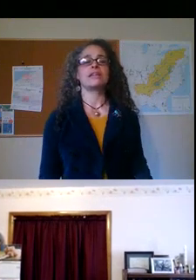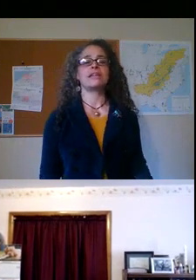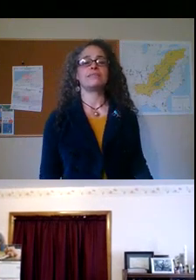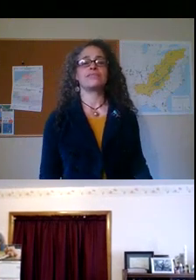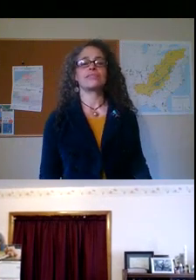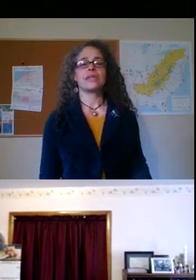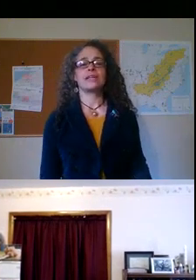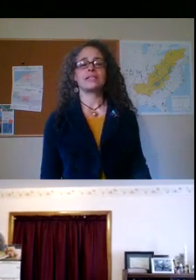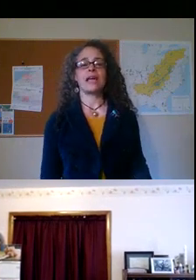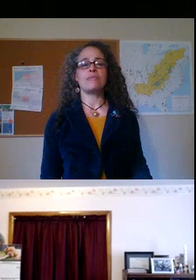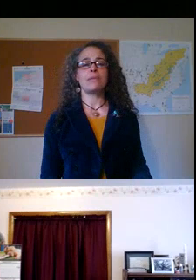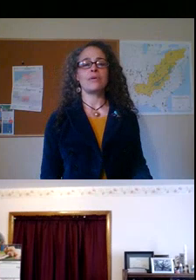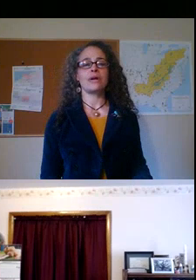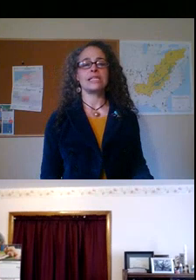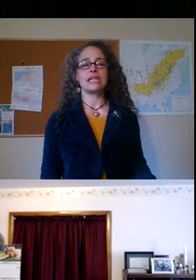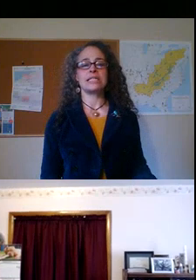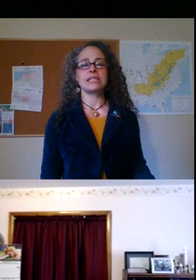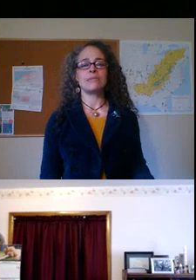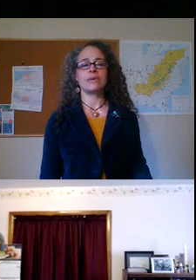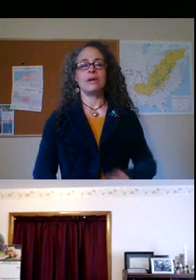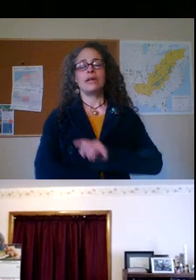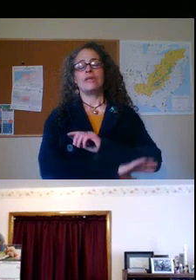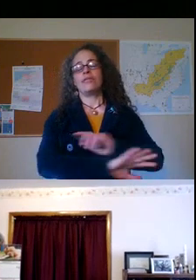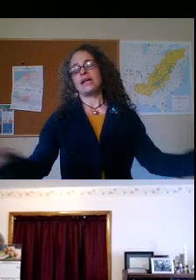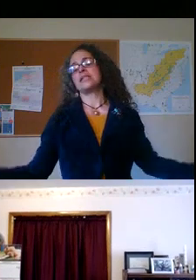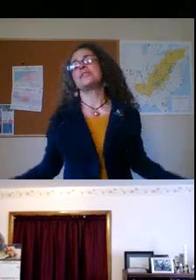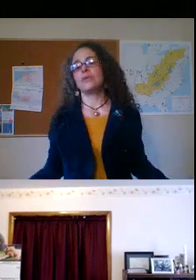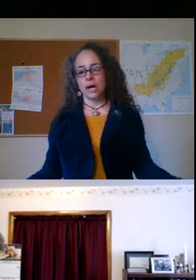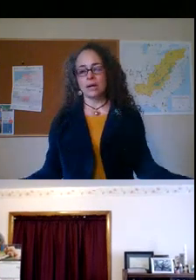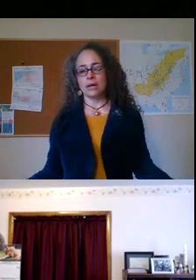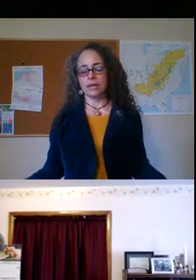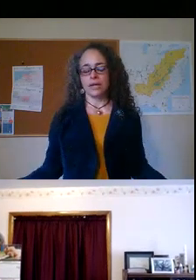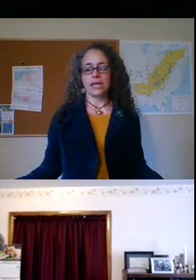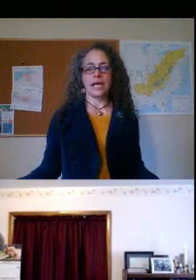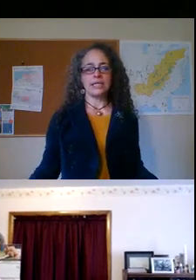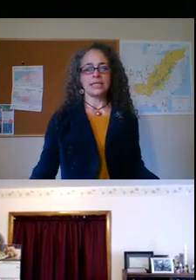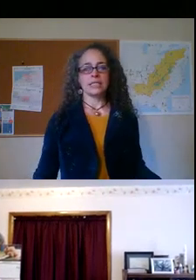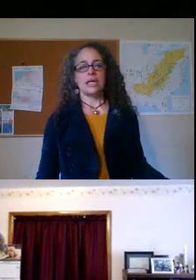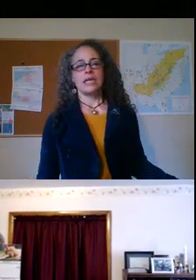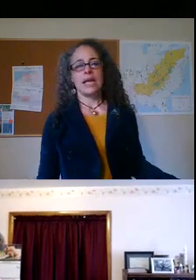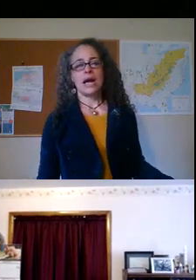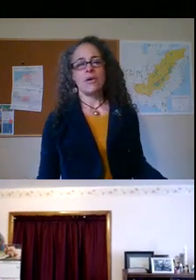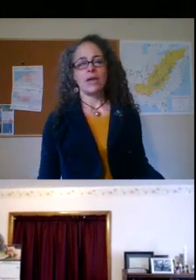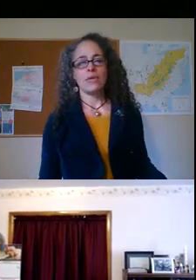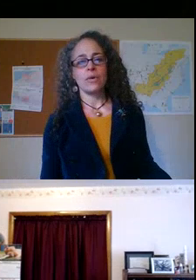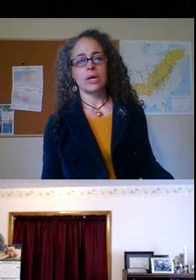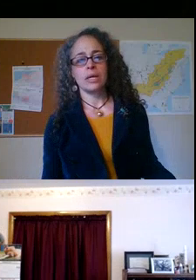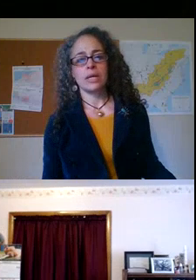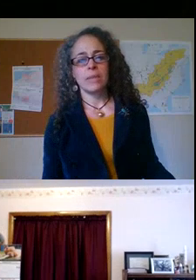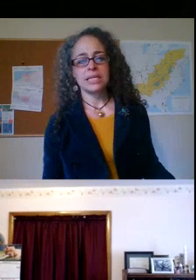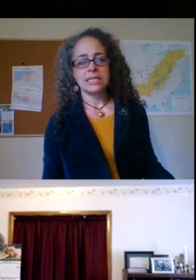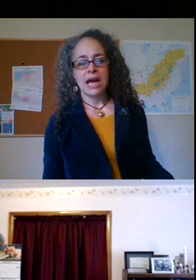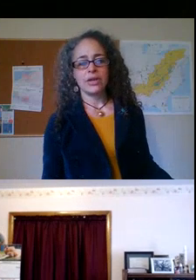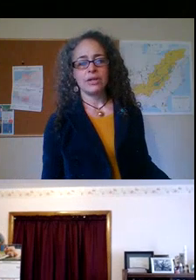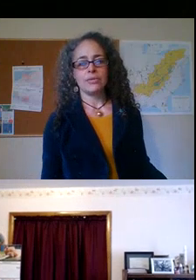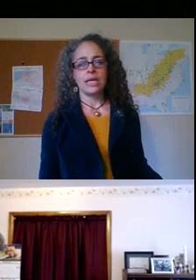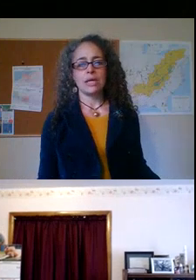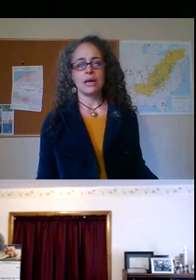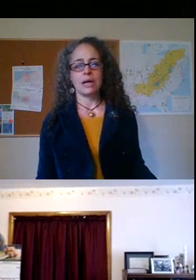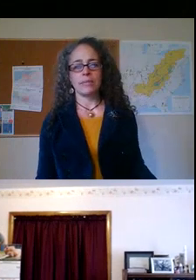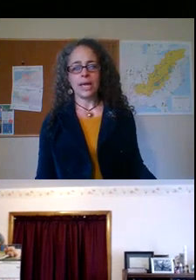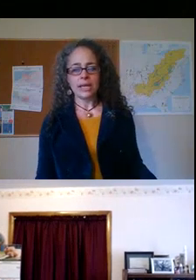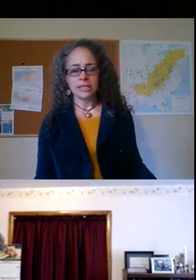needed a SAM number or a DUNS number. That's no longer the case. Now everyone must have